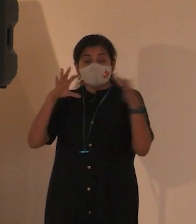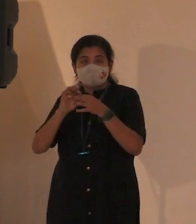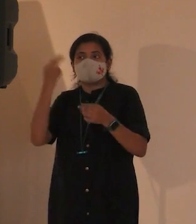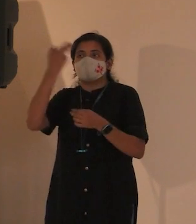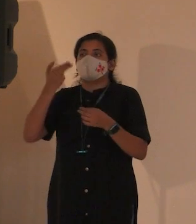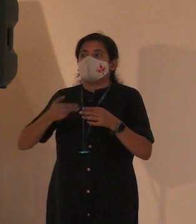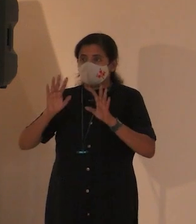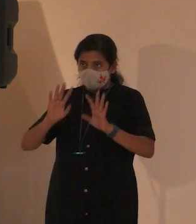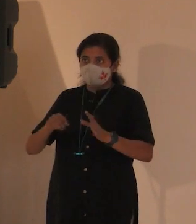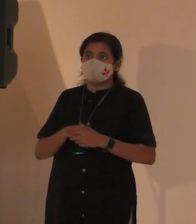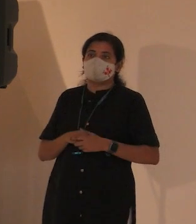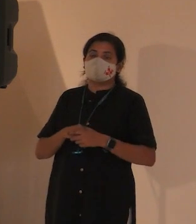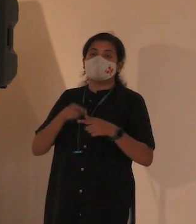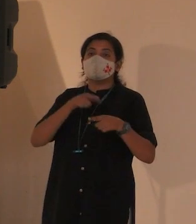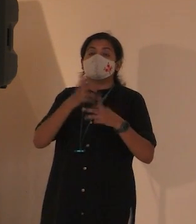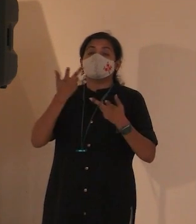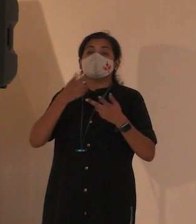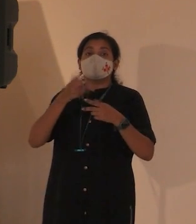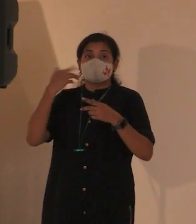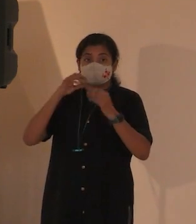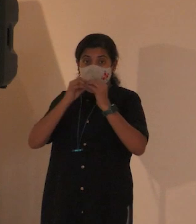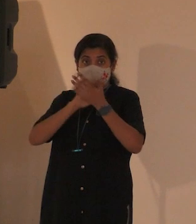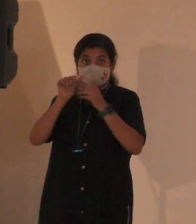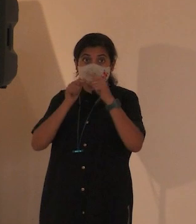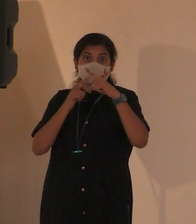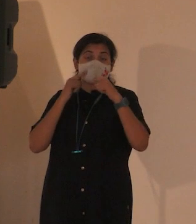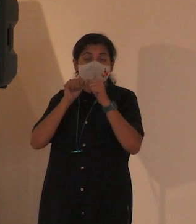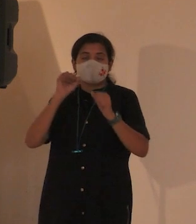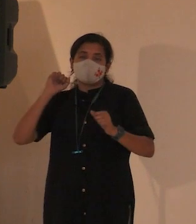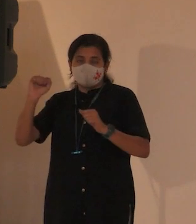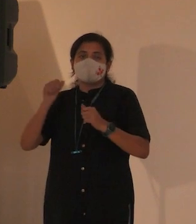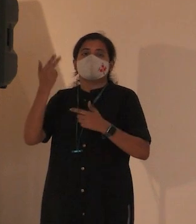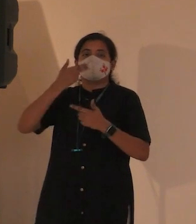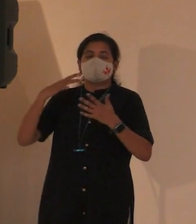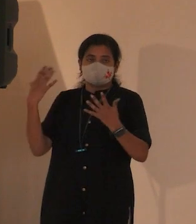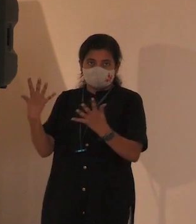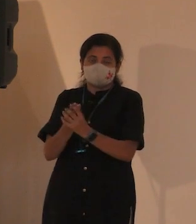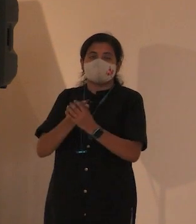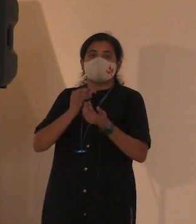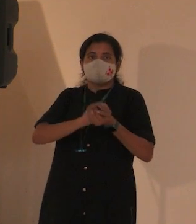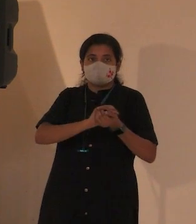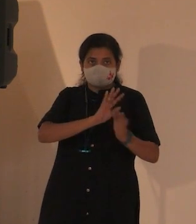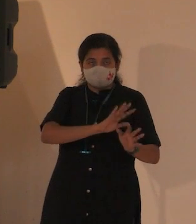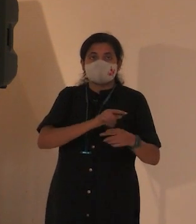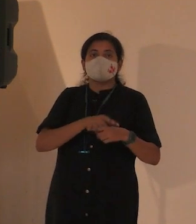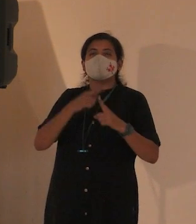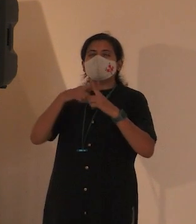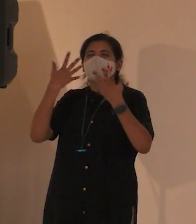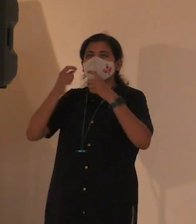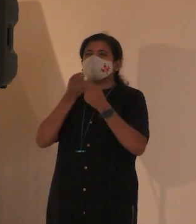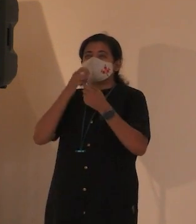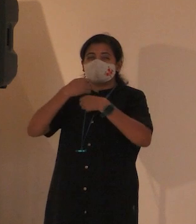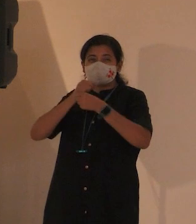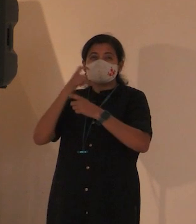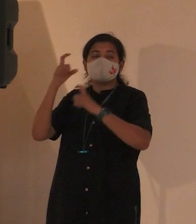was again a part of Major General S.L. Bhatia's collection. This was a commissioned painting by a pharmaceutical company called